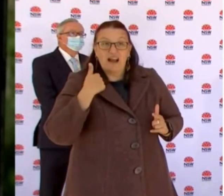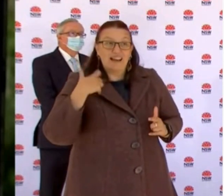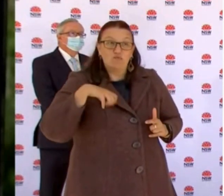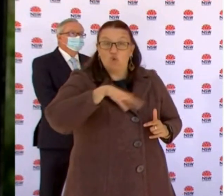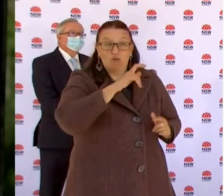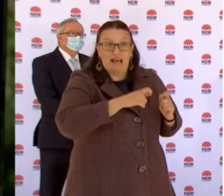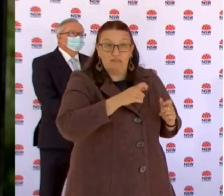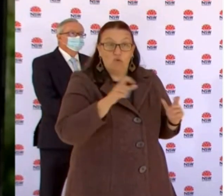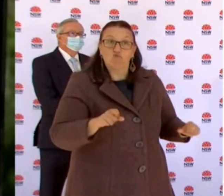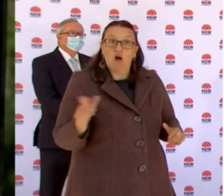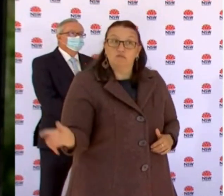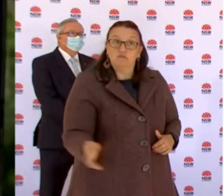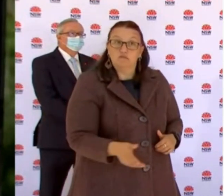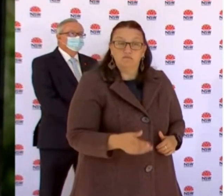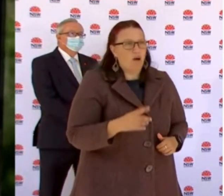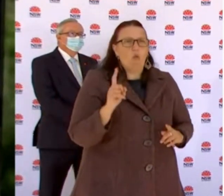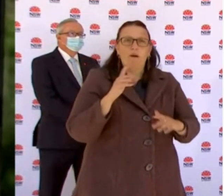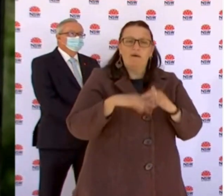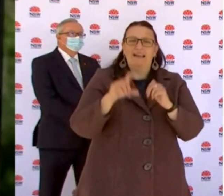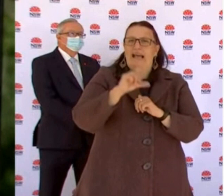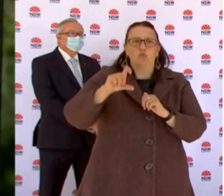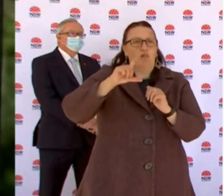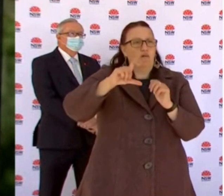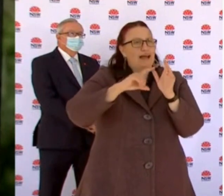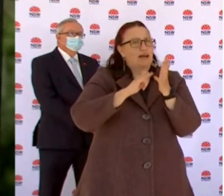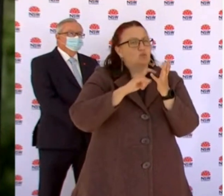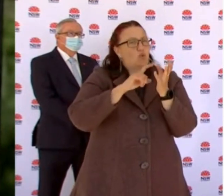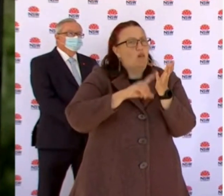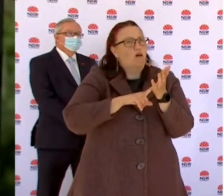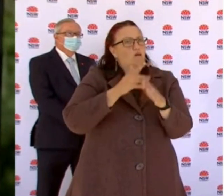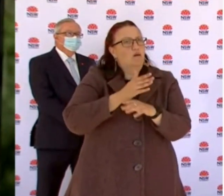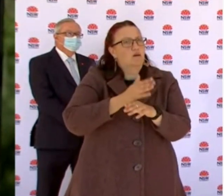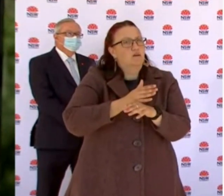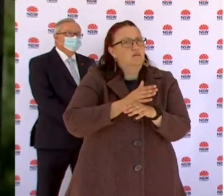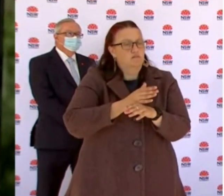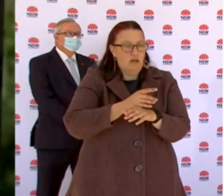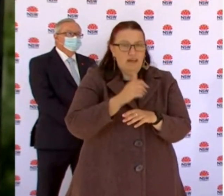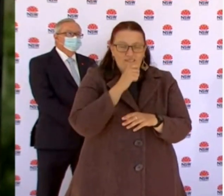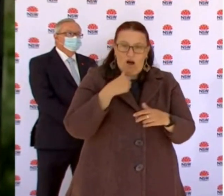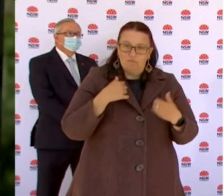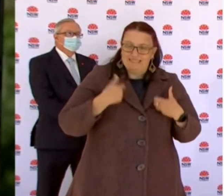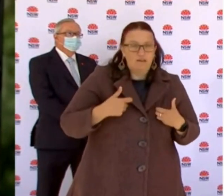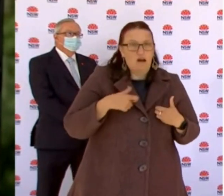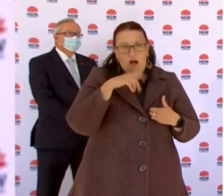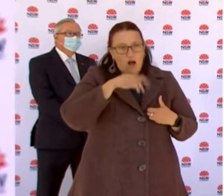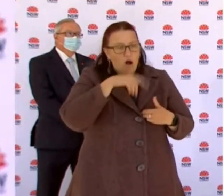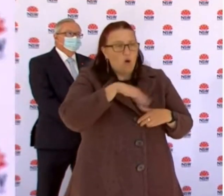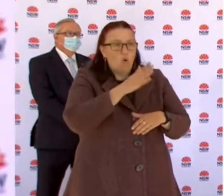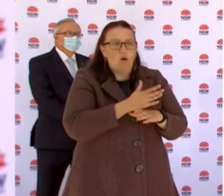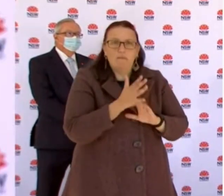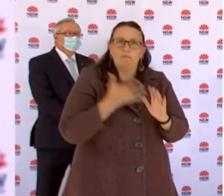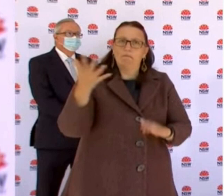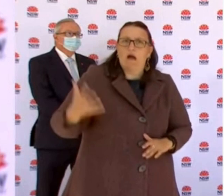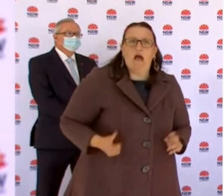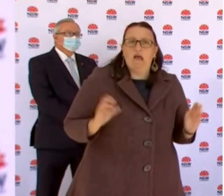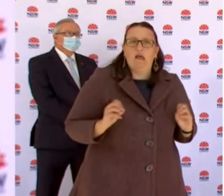support if they need to call in sick? And if they should, is that something the state government can provide, or is that a federal government? Should the federal government step Can I up say the issue